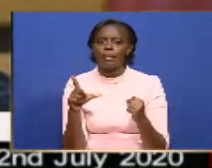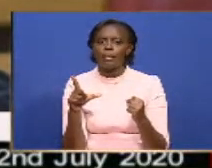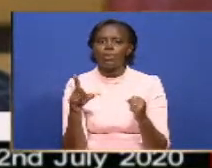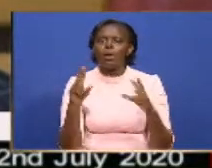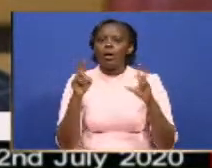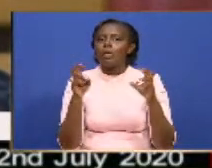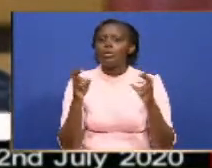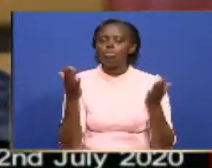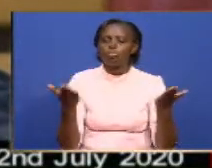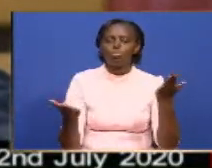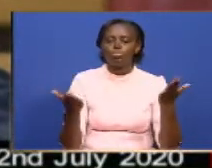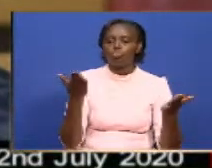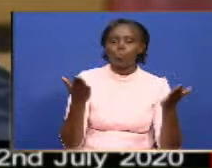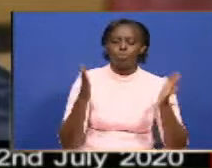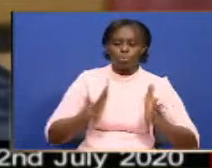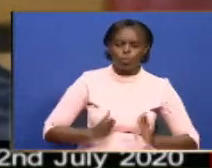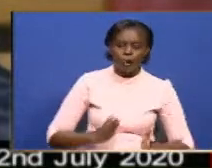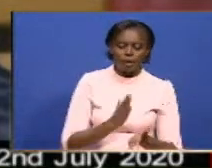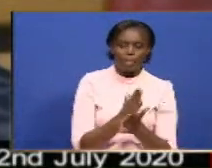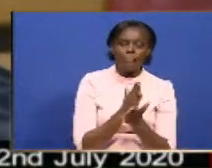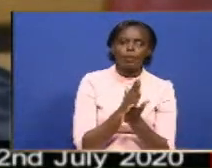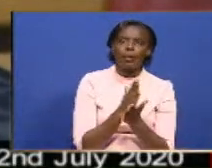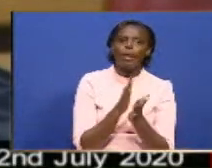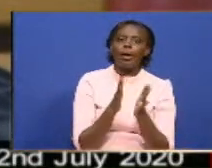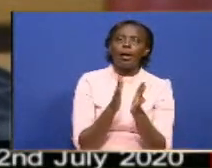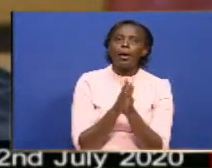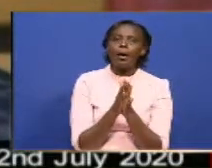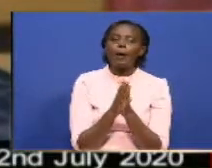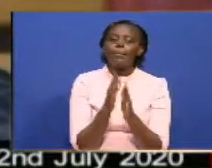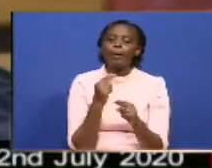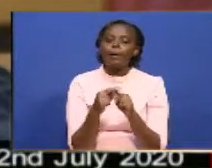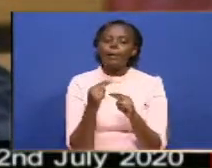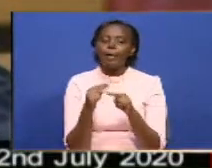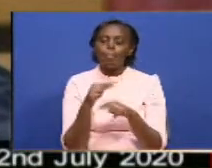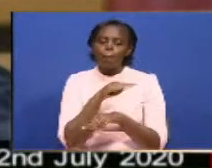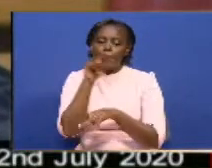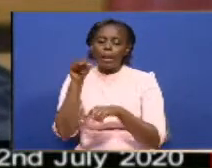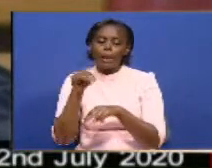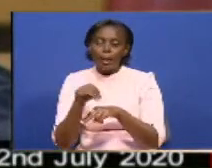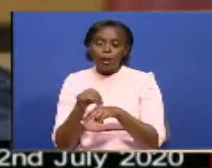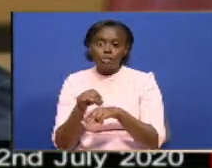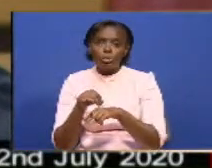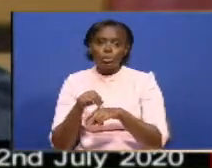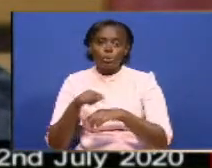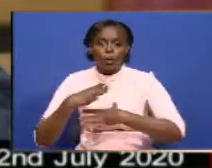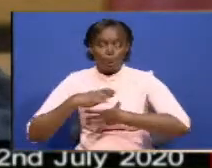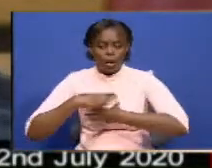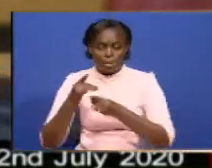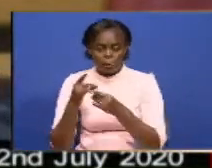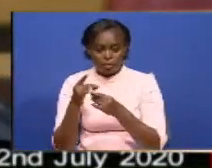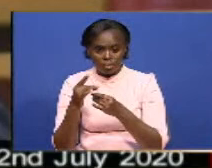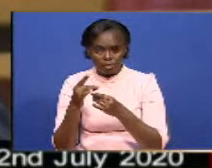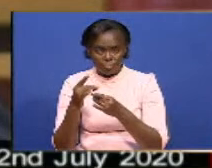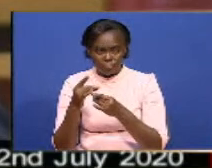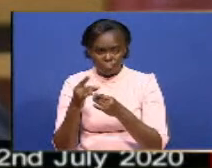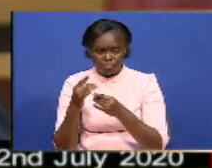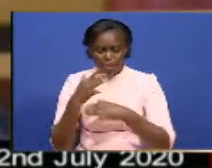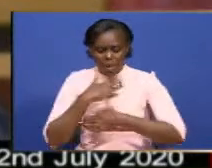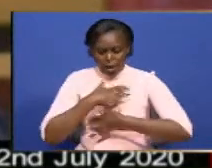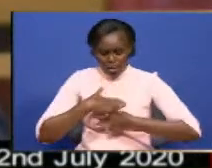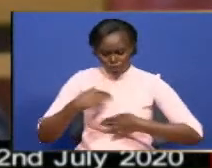issue of balancing between human rights and what we call national interests. Because the refugees come to this